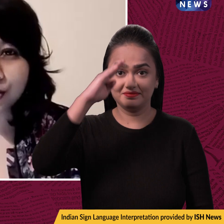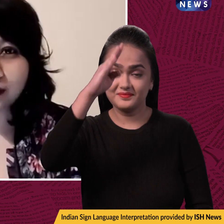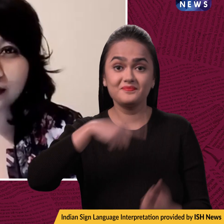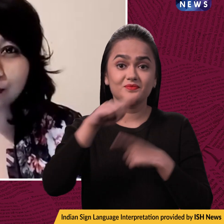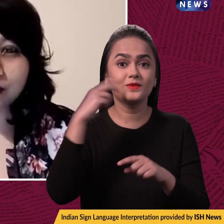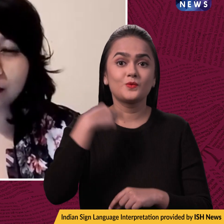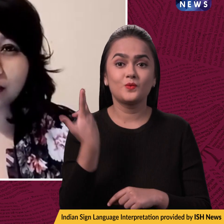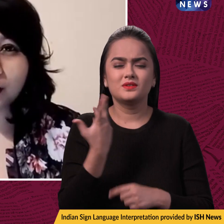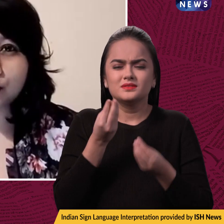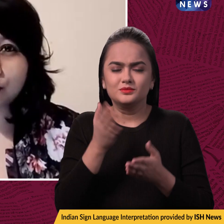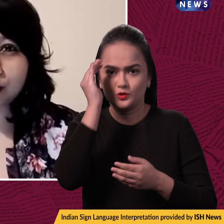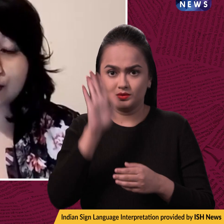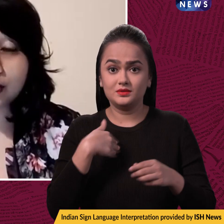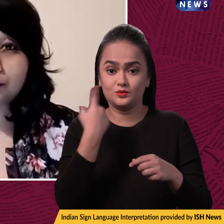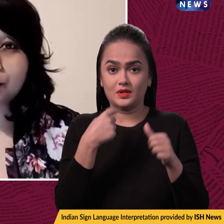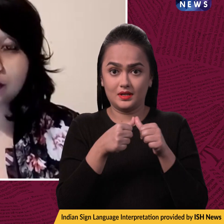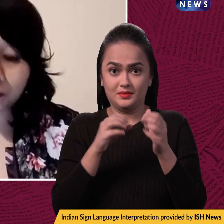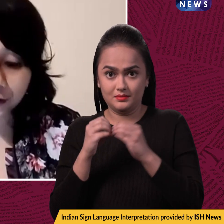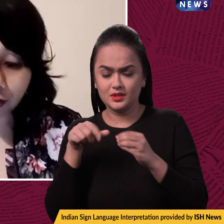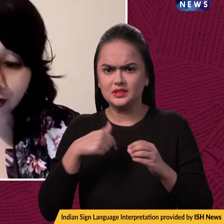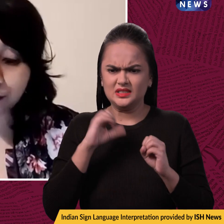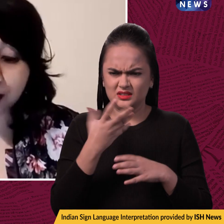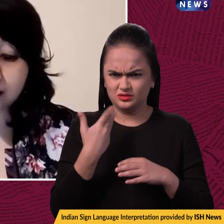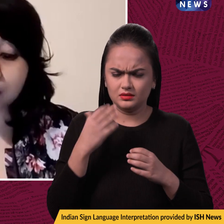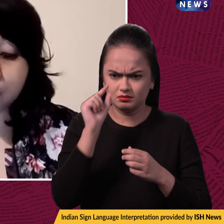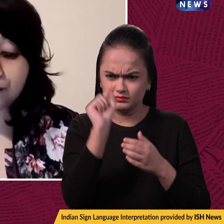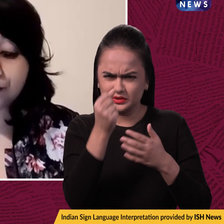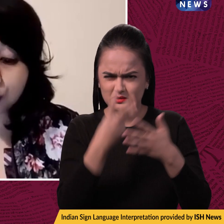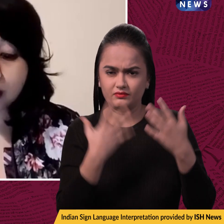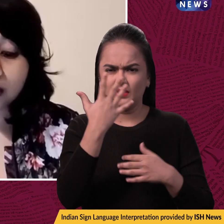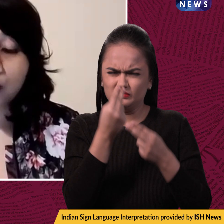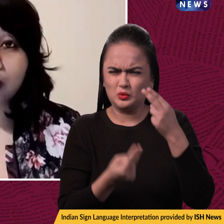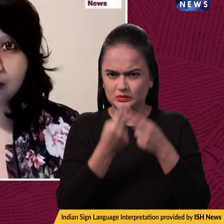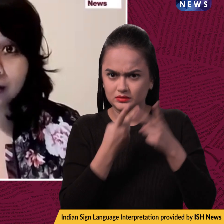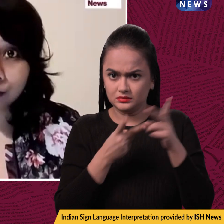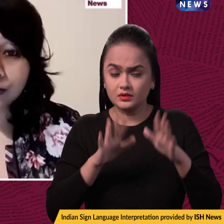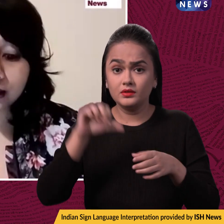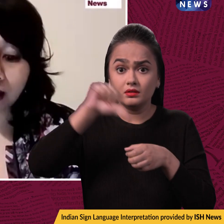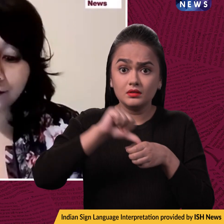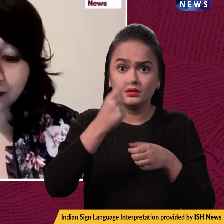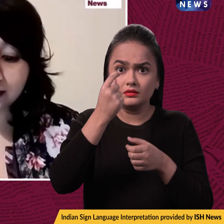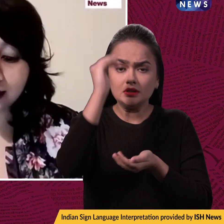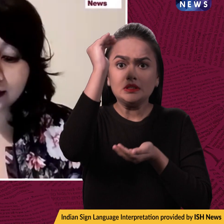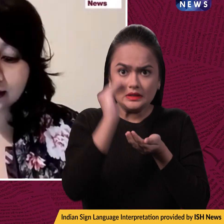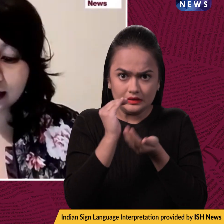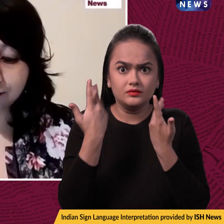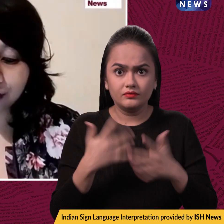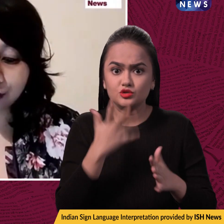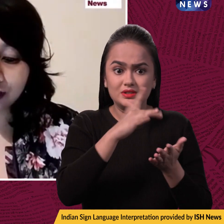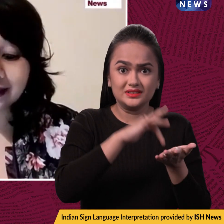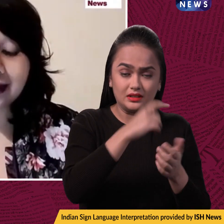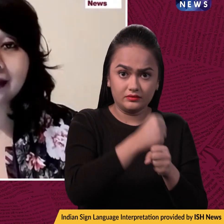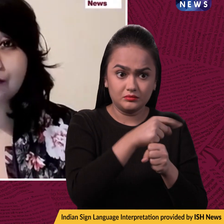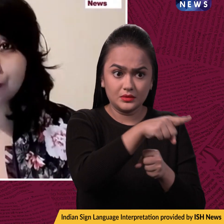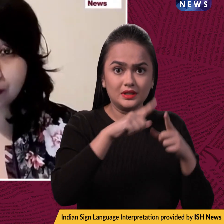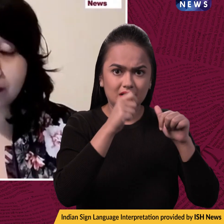Hi, you're watching Just the News. I'm Amita Balachandra. Straight up to our top story. Prices of fuel were reduced after the centre and state have